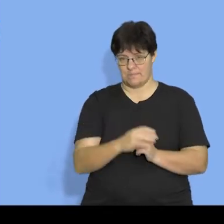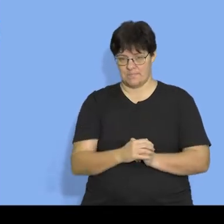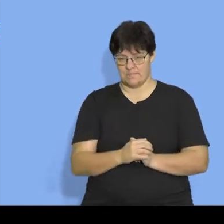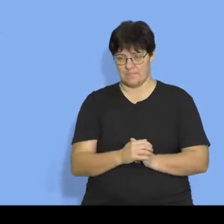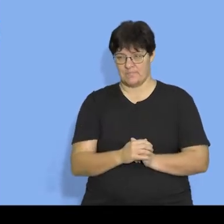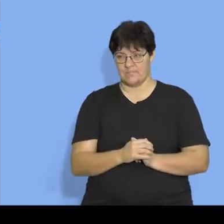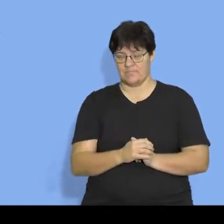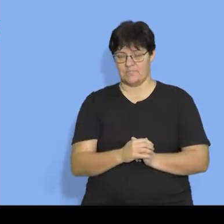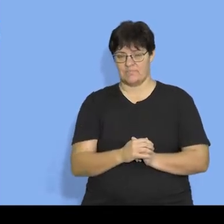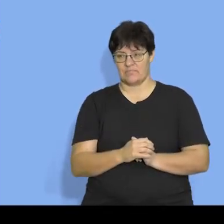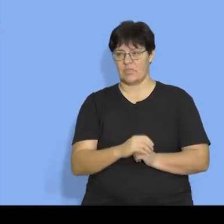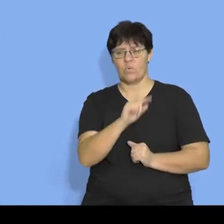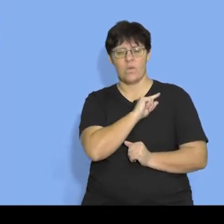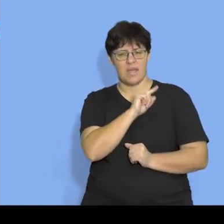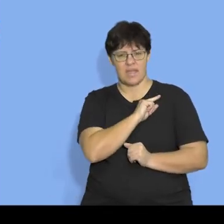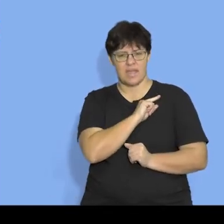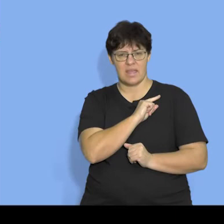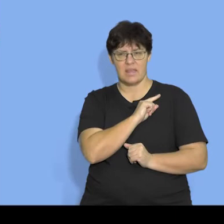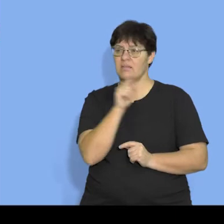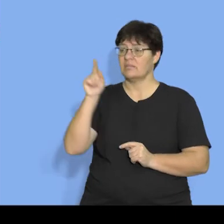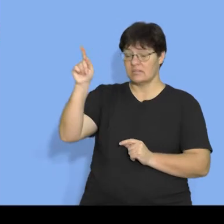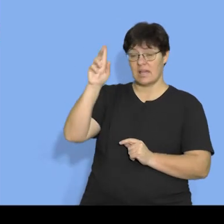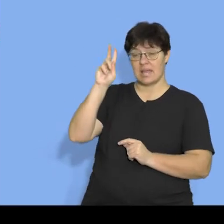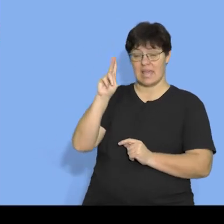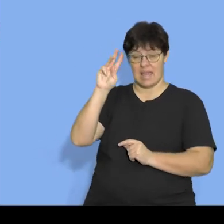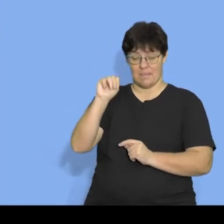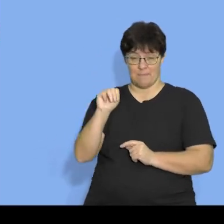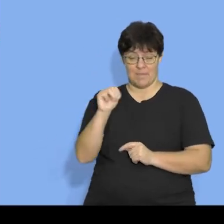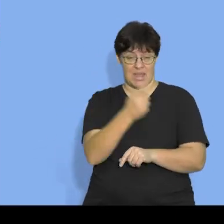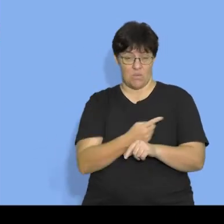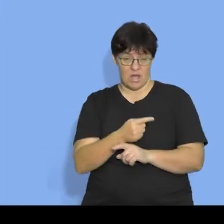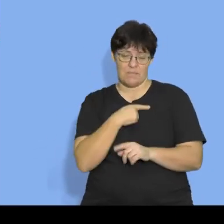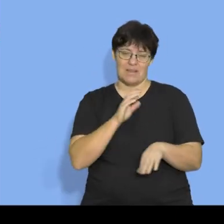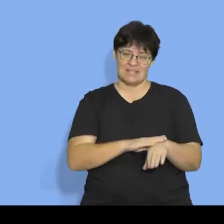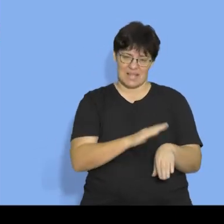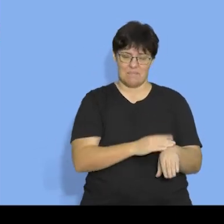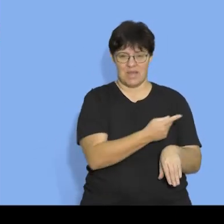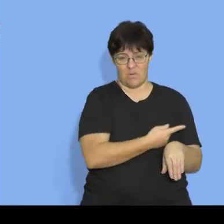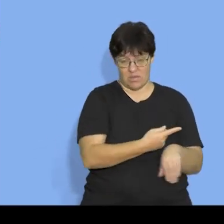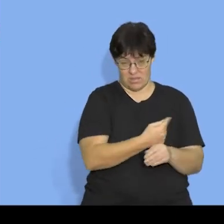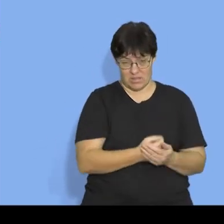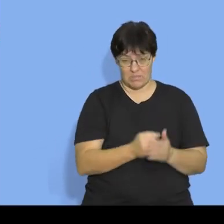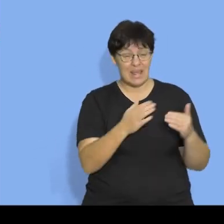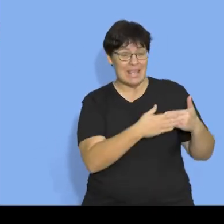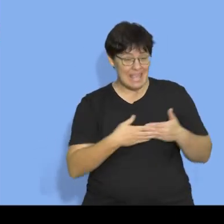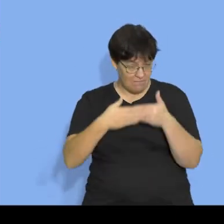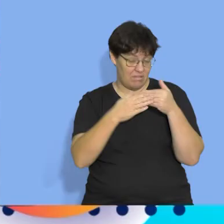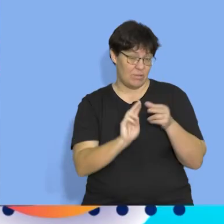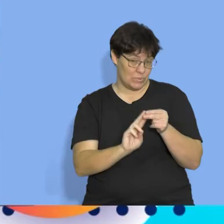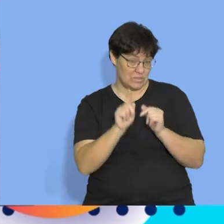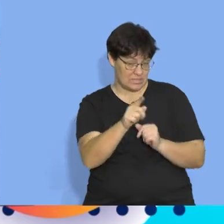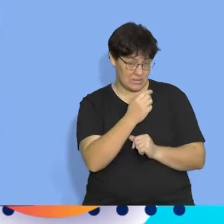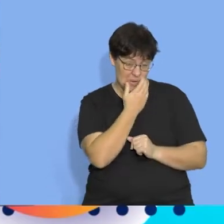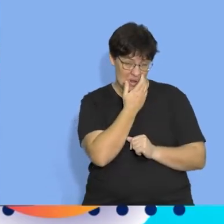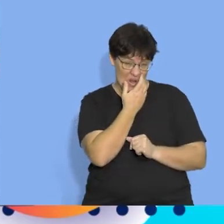kilometers. Kilometers, why? Because it was in kilometers per hour and my time was in hours. Please be careful with the units,